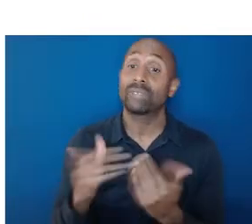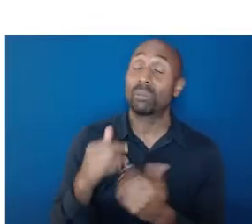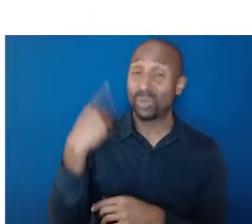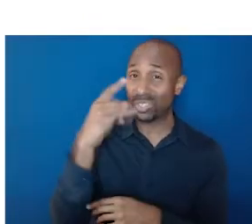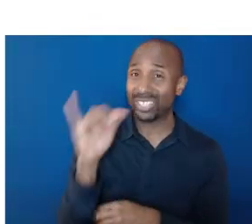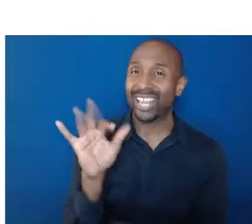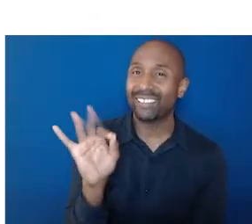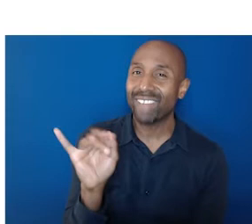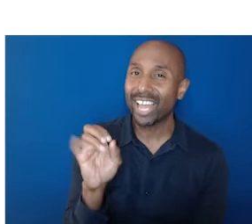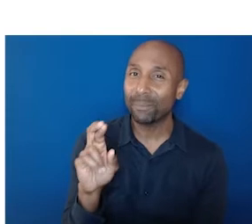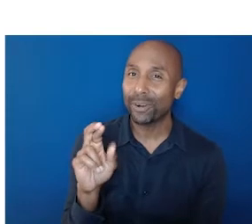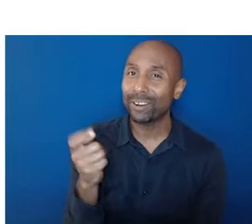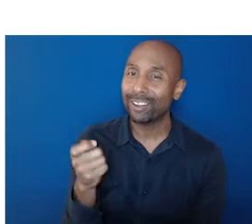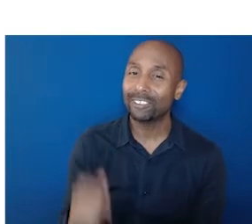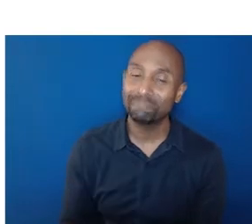which almost looks like fiber.